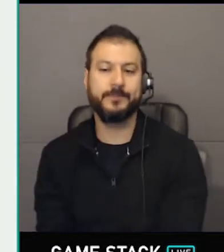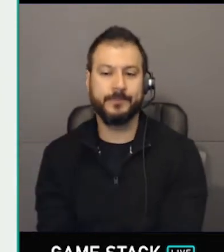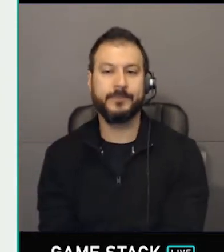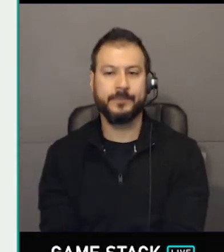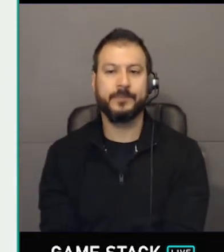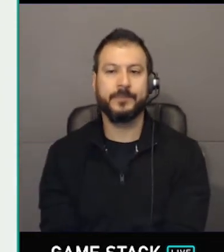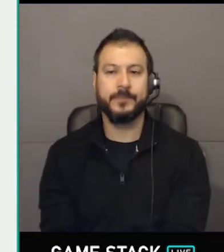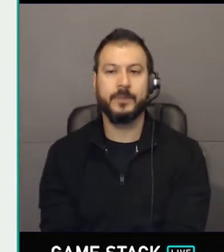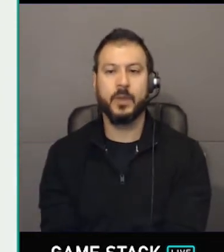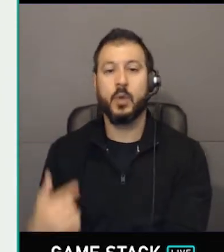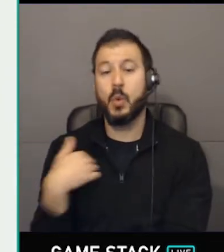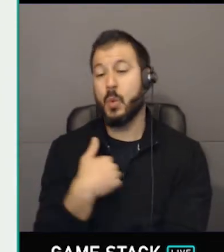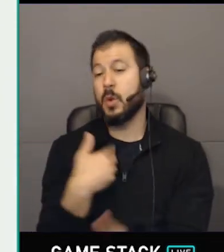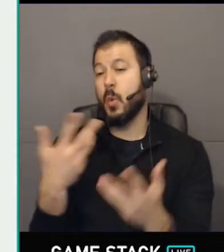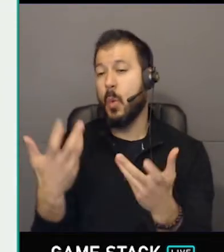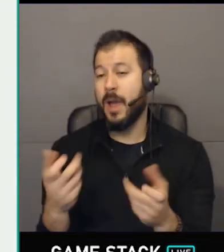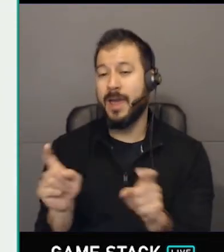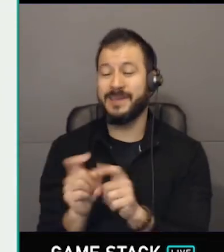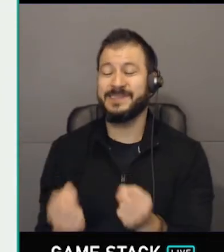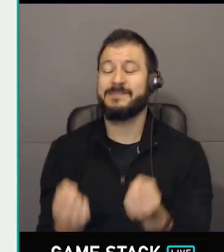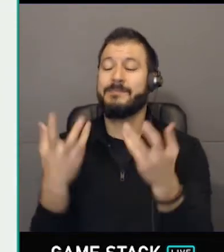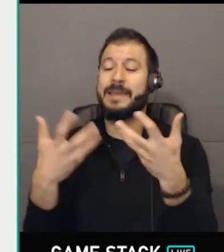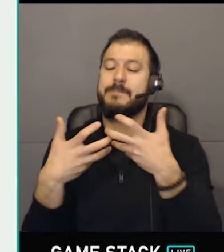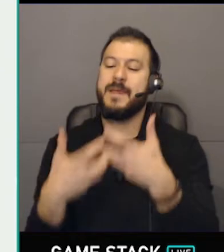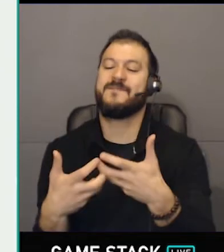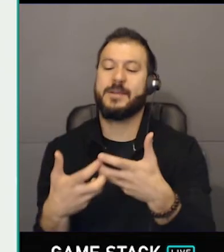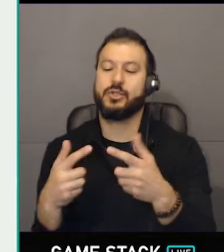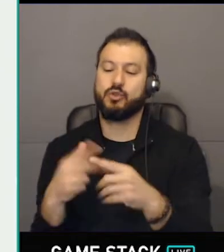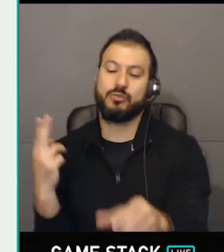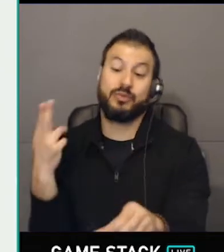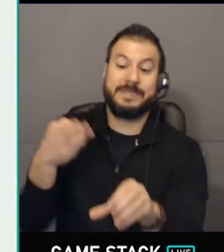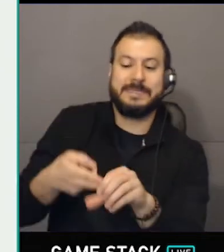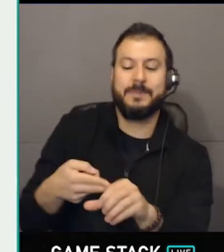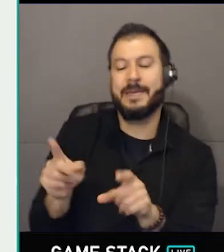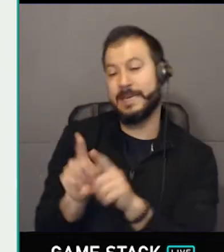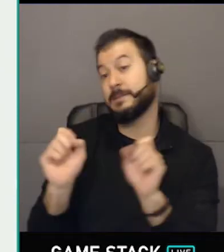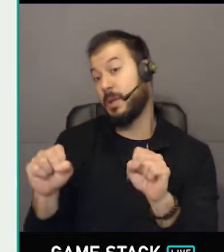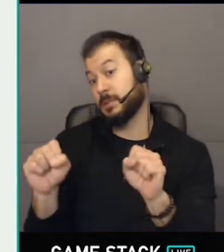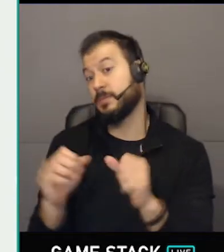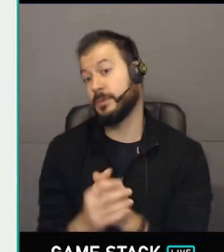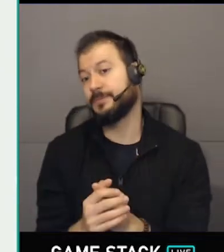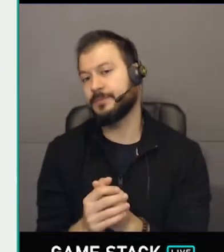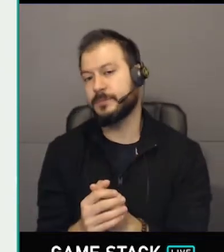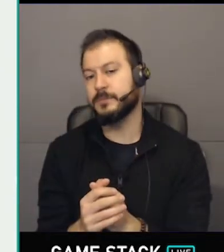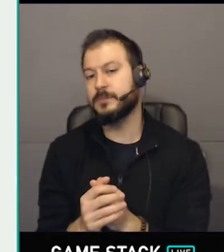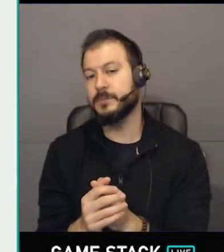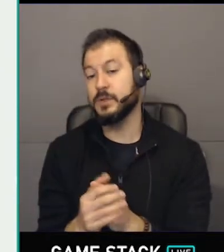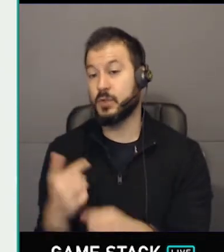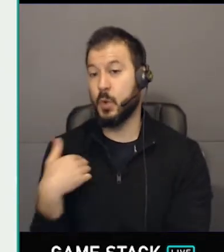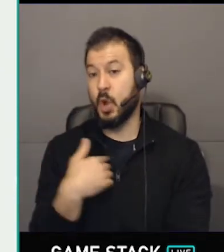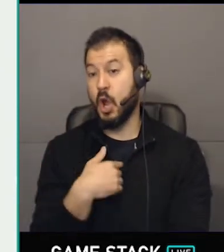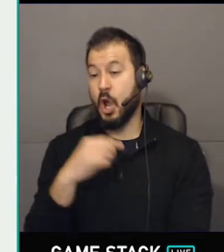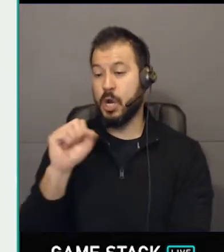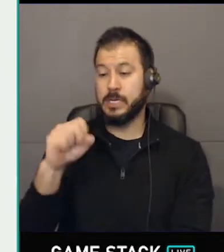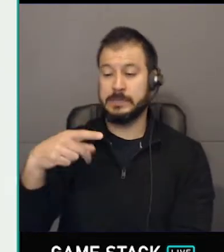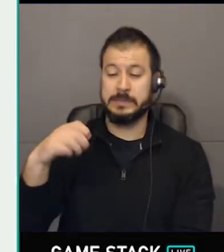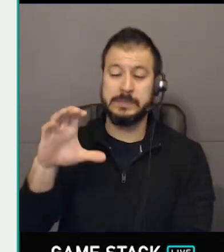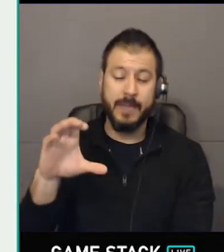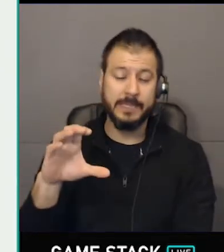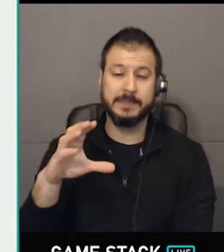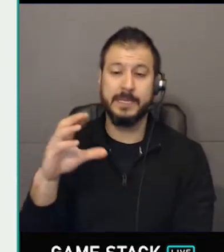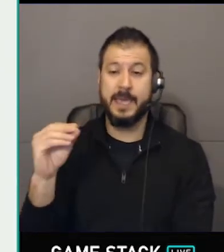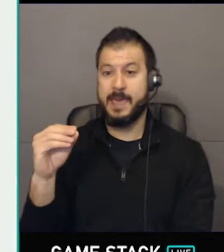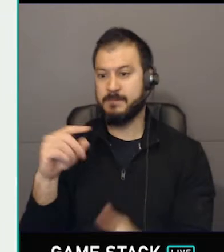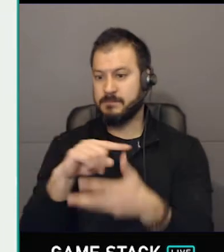We want as many manufacturers to be able to participate as possible, and therefore our specs and programs are vendor neutral and